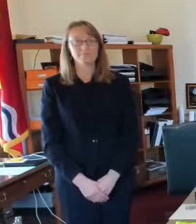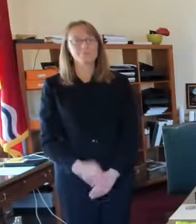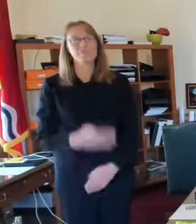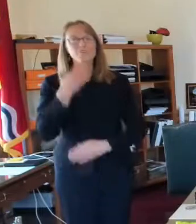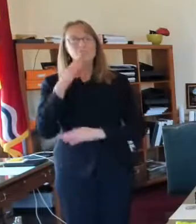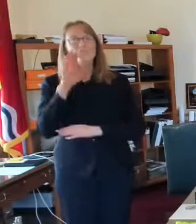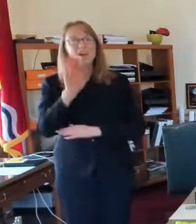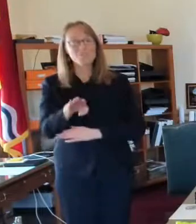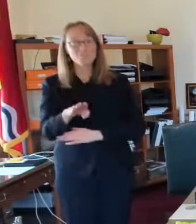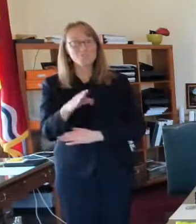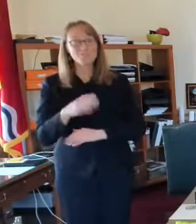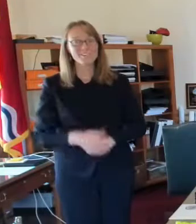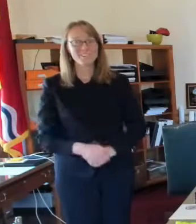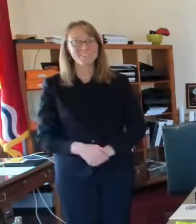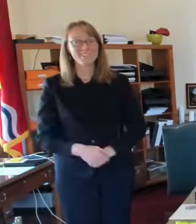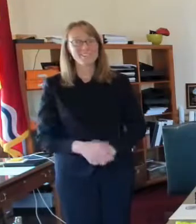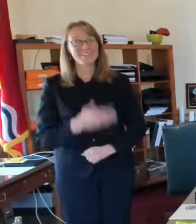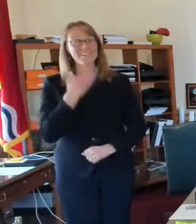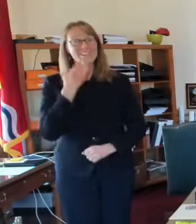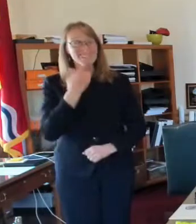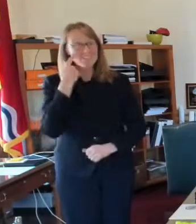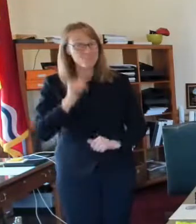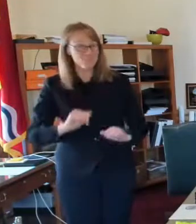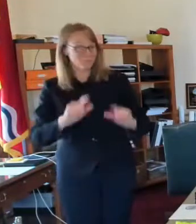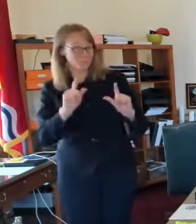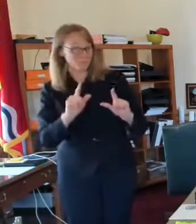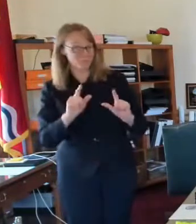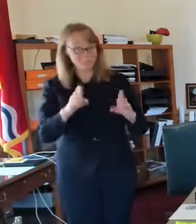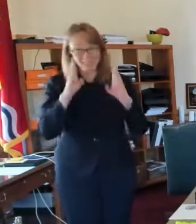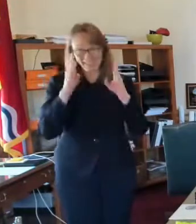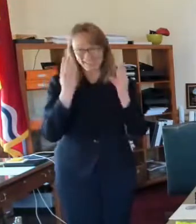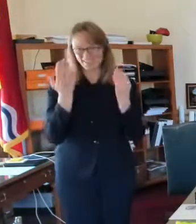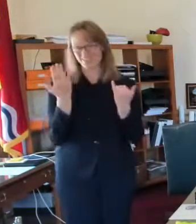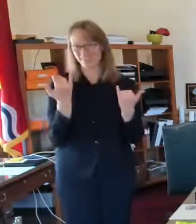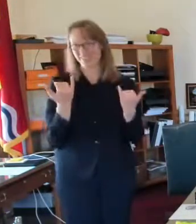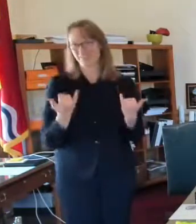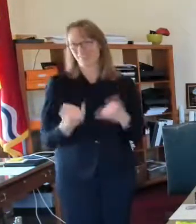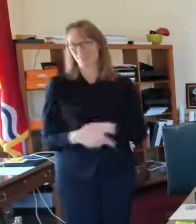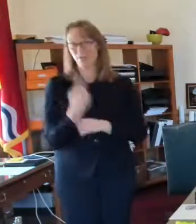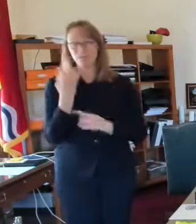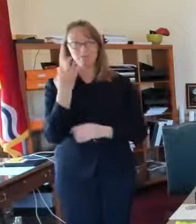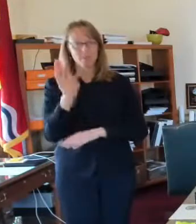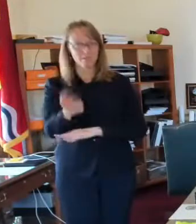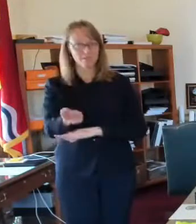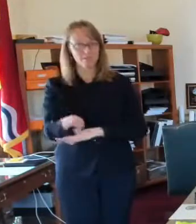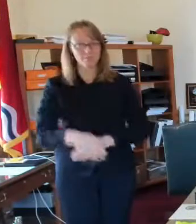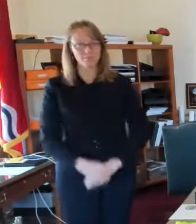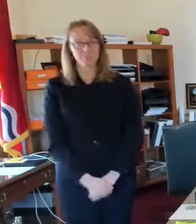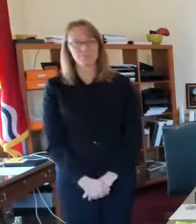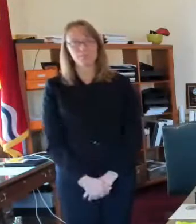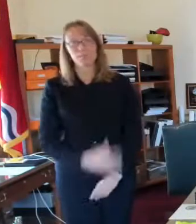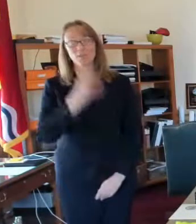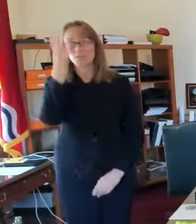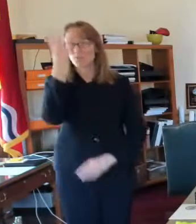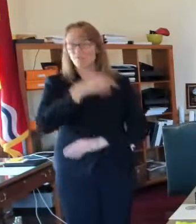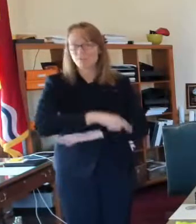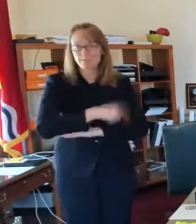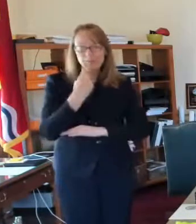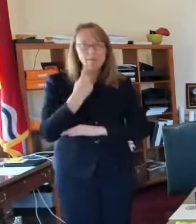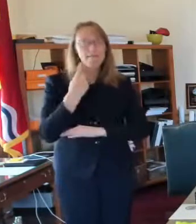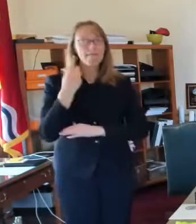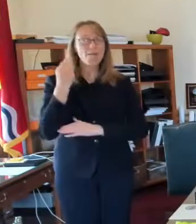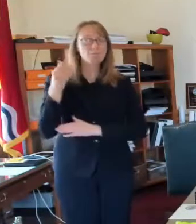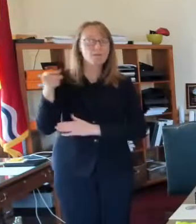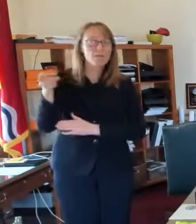Good afternoon, everybody. Thanks for being with us here on a Friday afternoon. Beautiful day. We've had a great